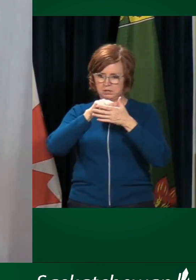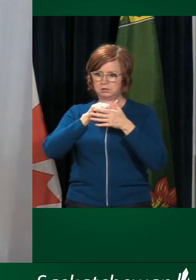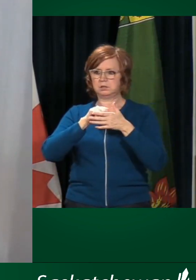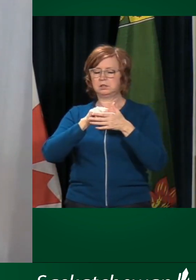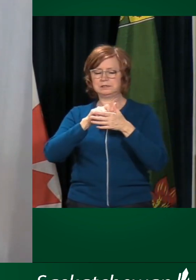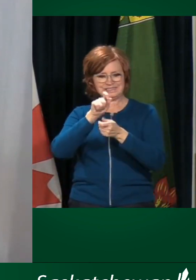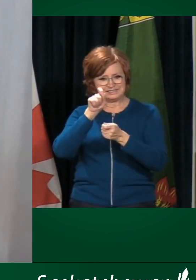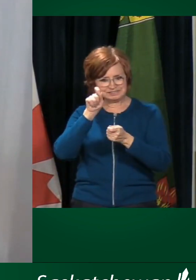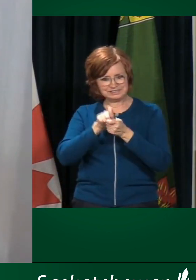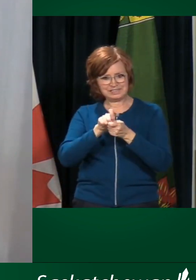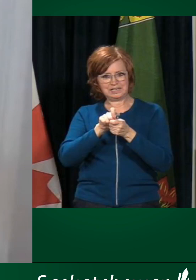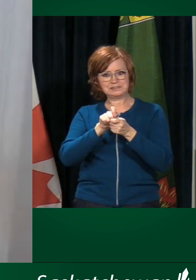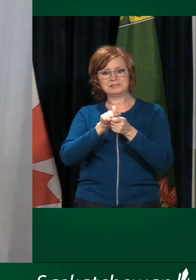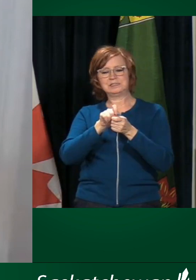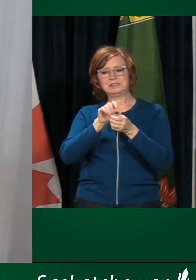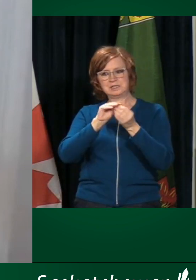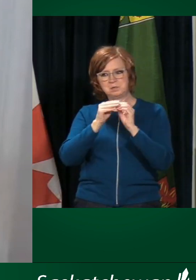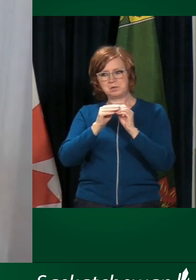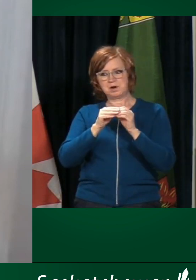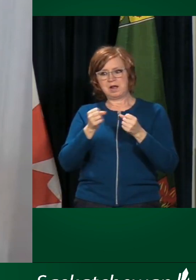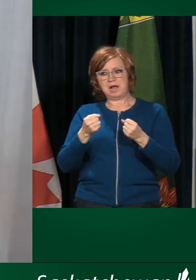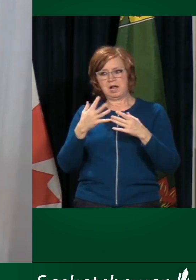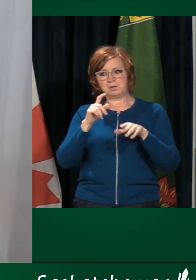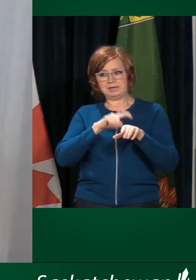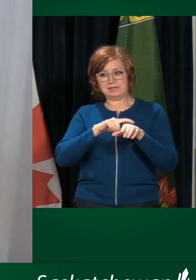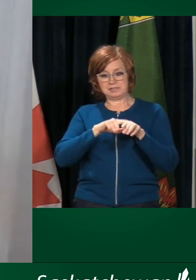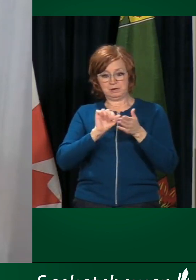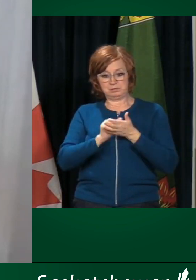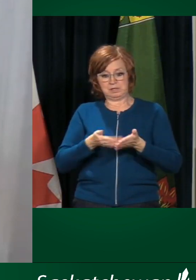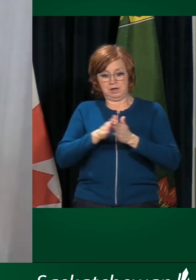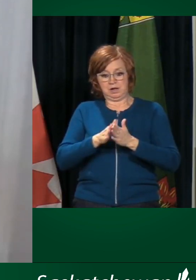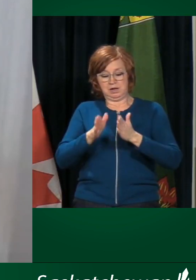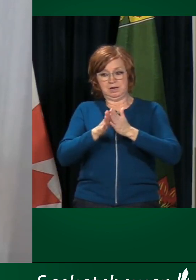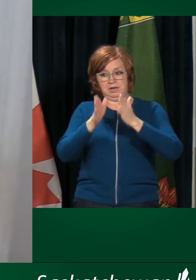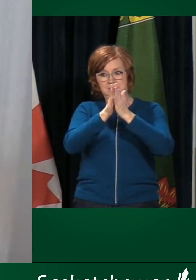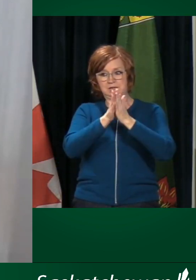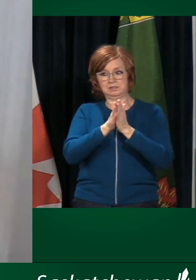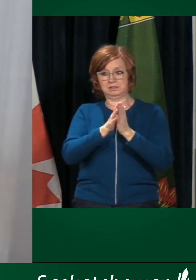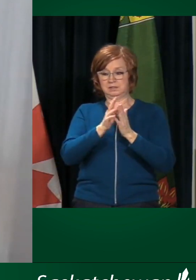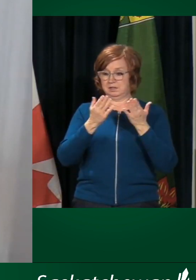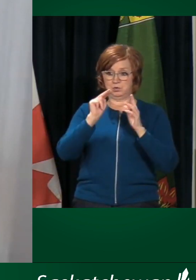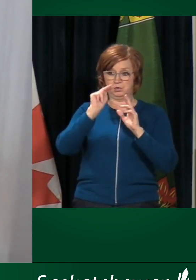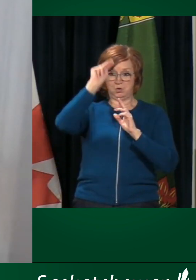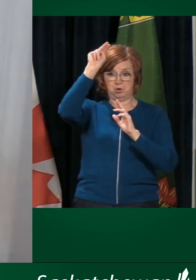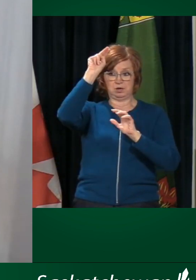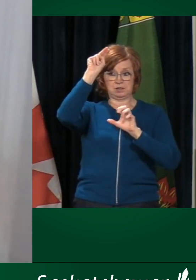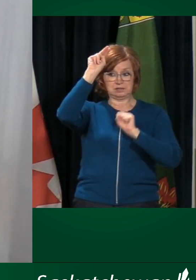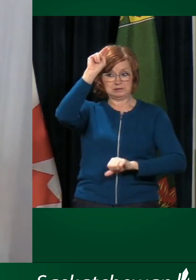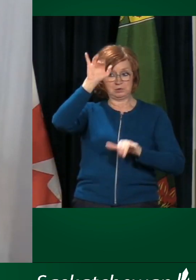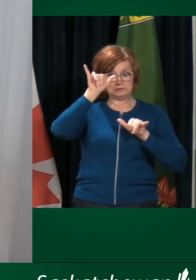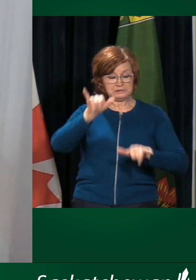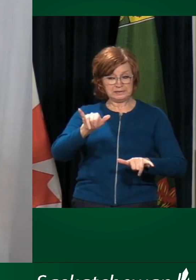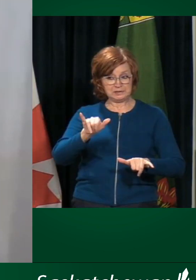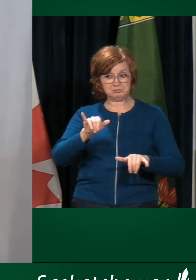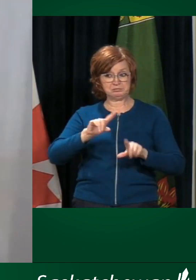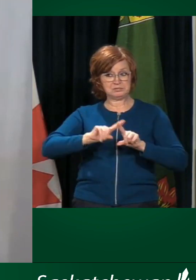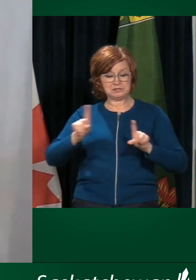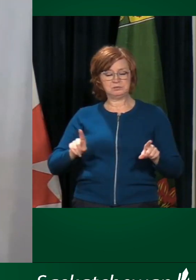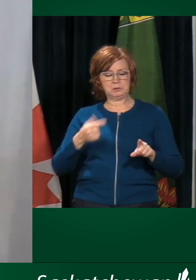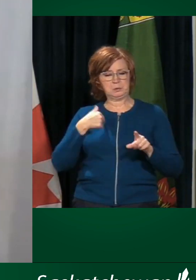effective reproductive number for different parts of the province so that can help guide a little bit more